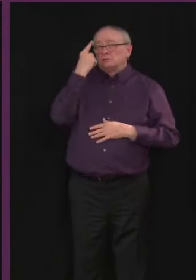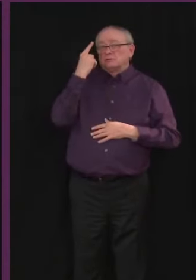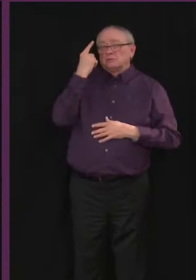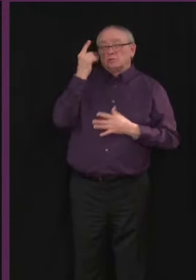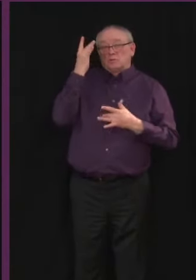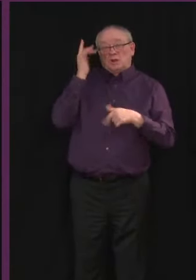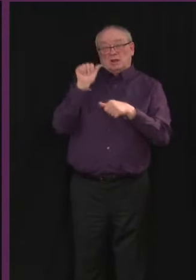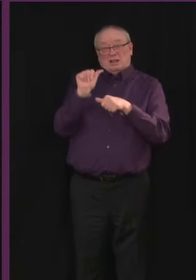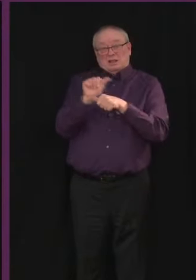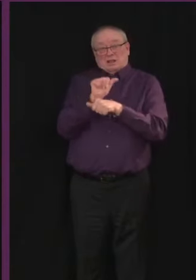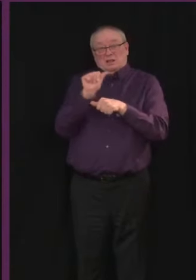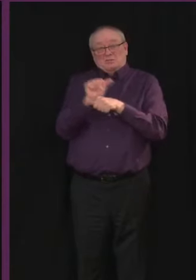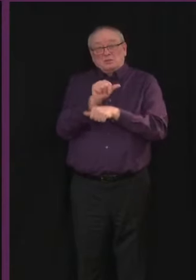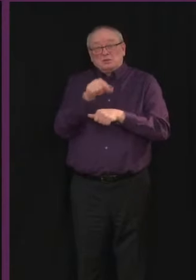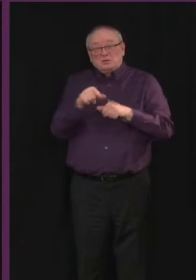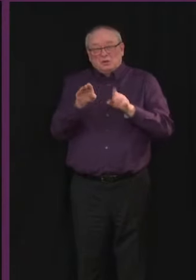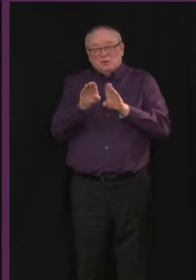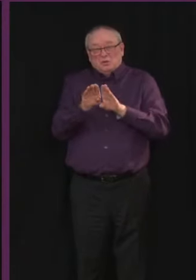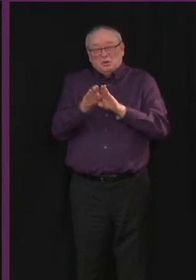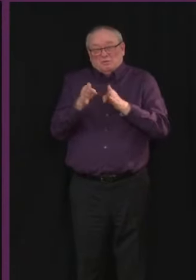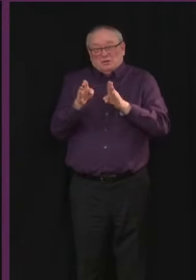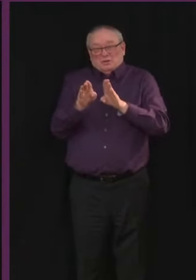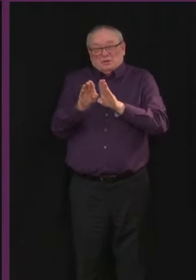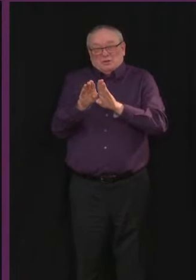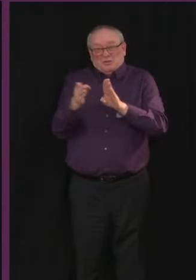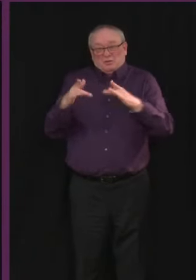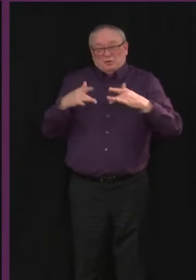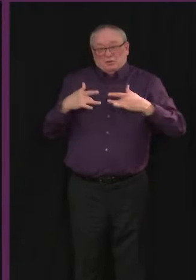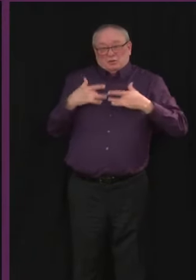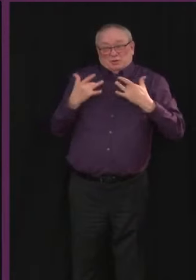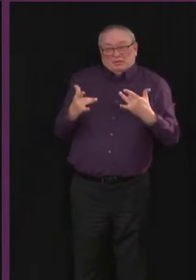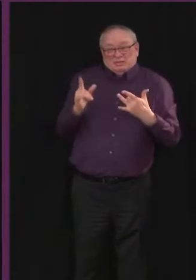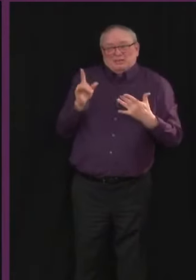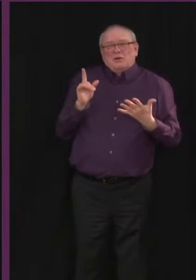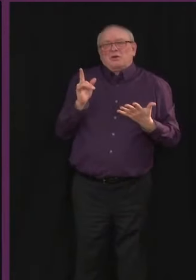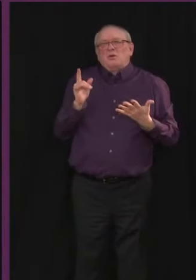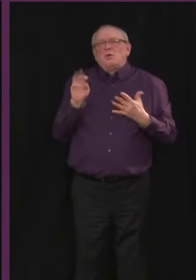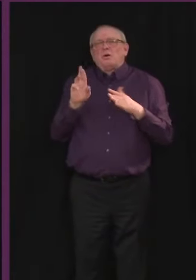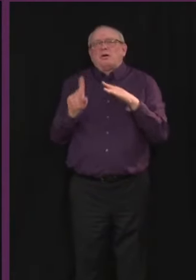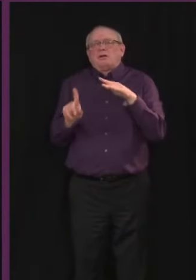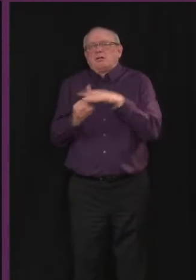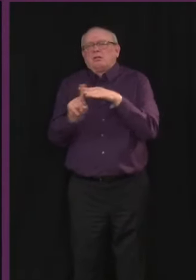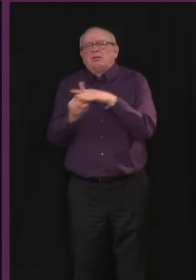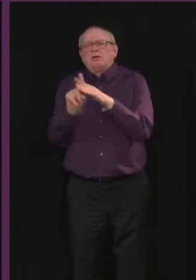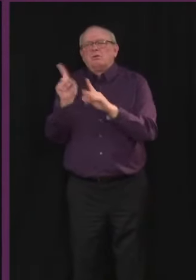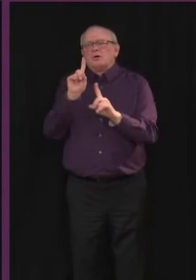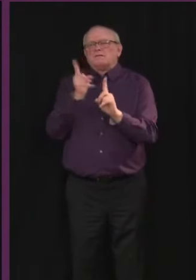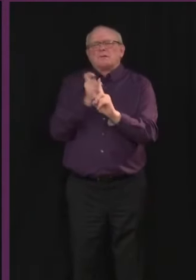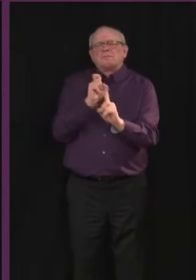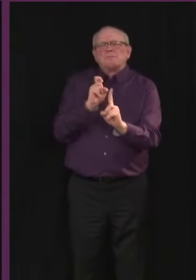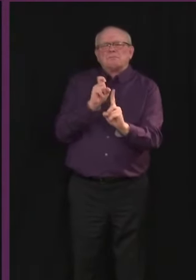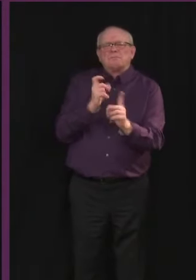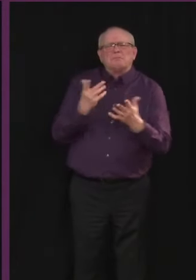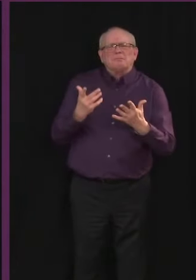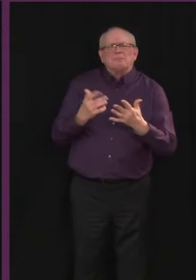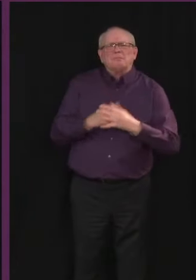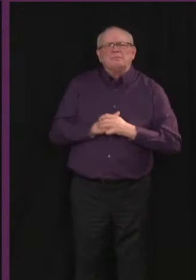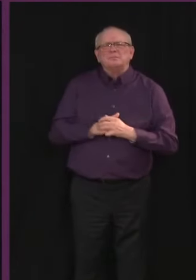of reopening? Where are these cases coming from? And would you qualify reopening as a success, or do the numbers give you